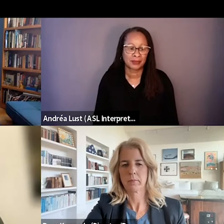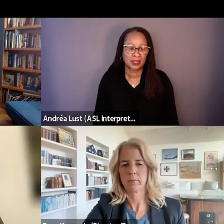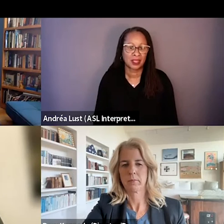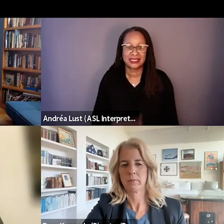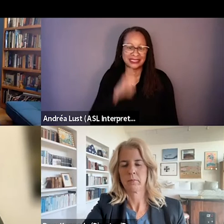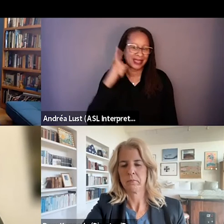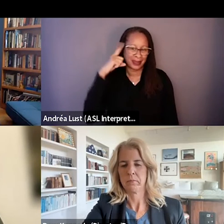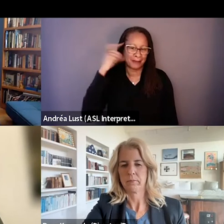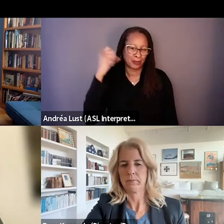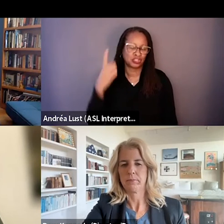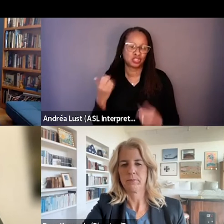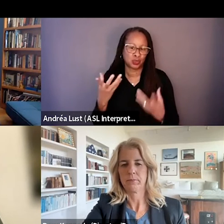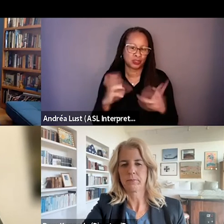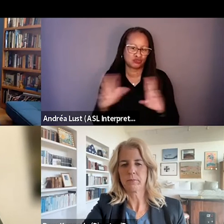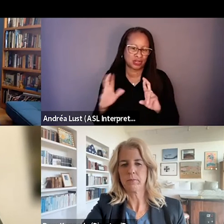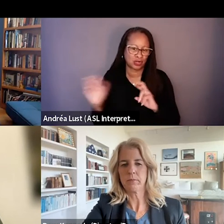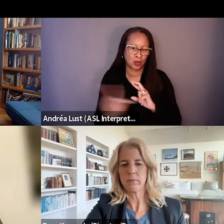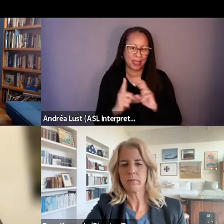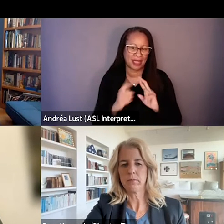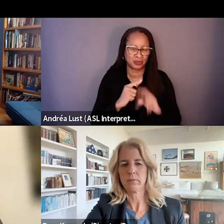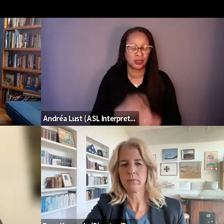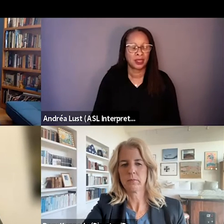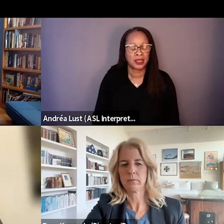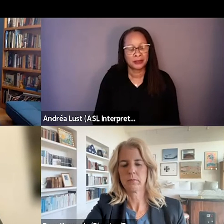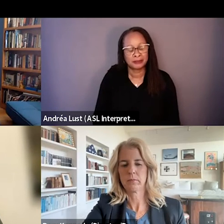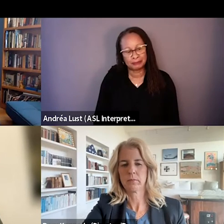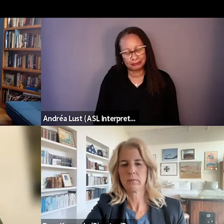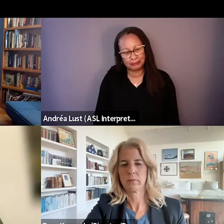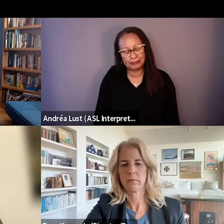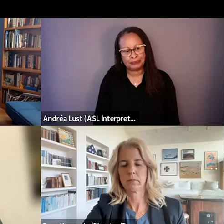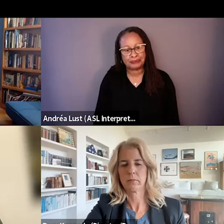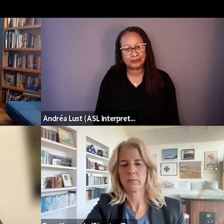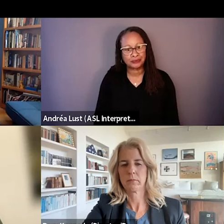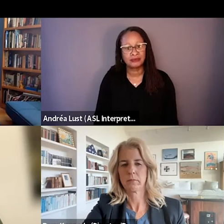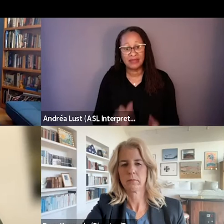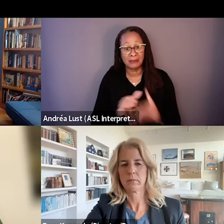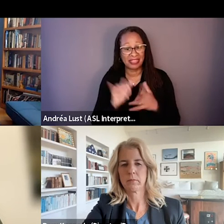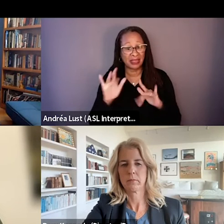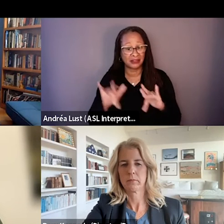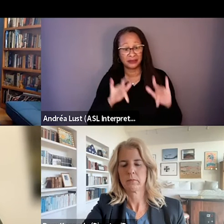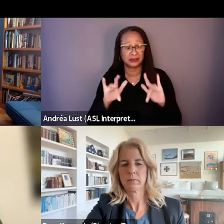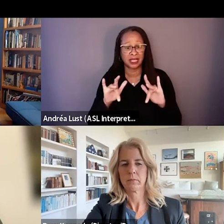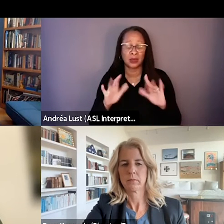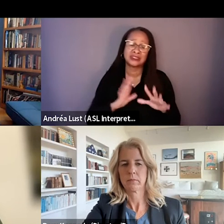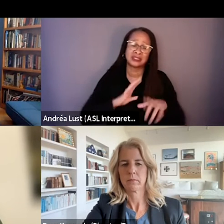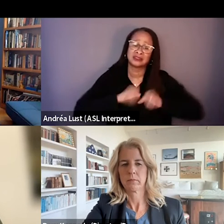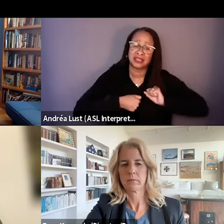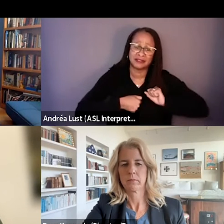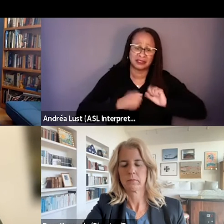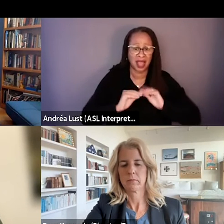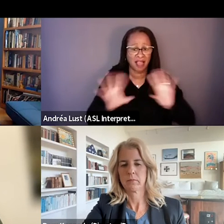memory that she was ready to go back to, but it was incredibly, I mean, it was devastating,